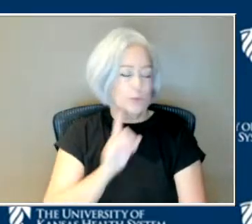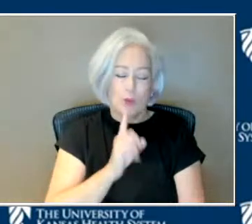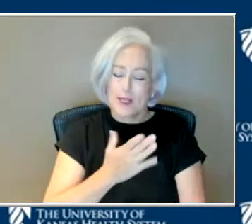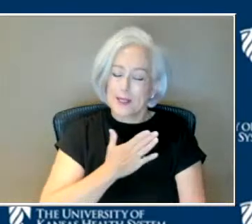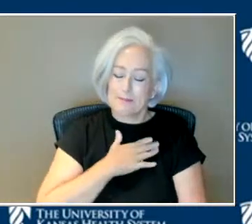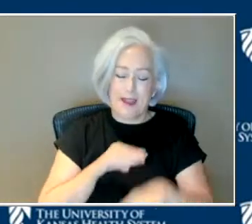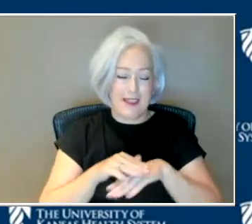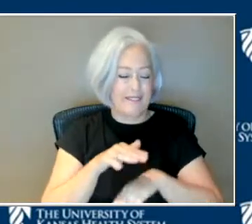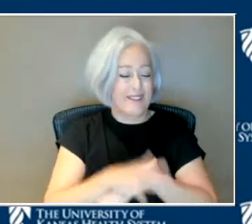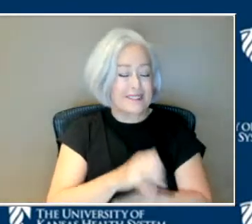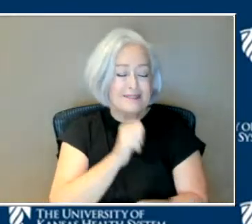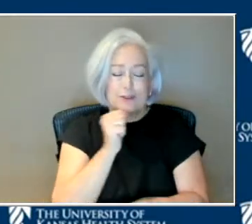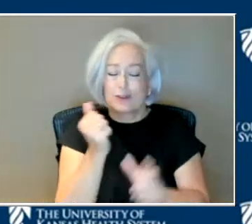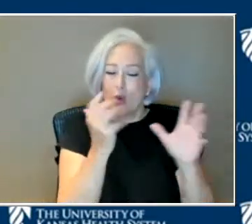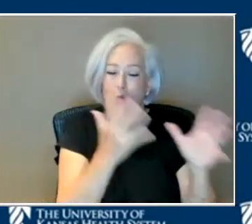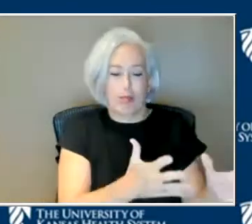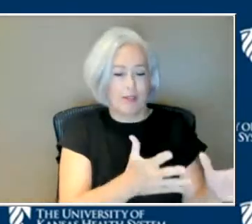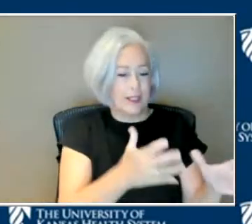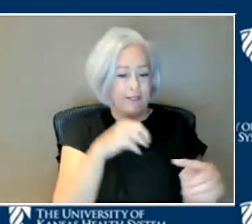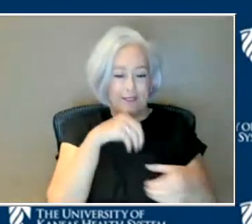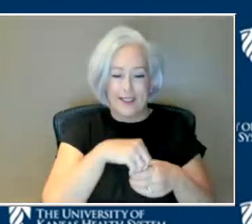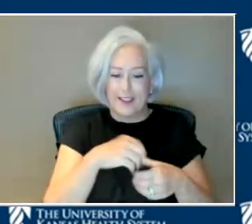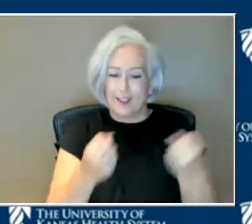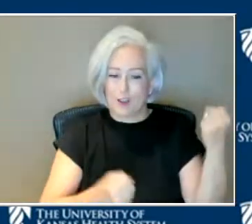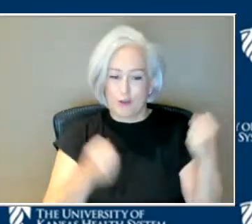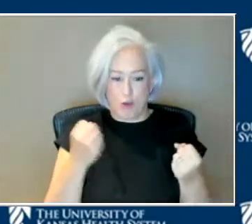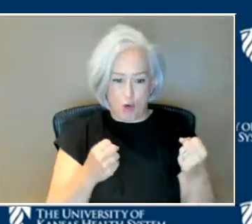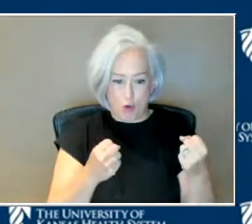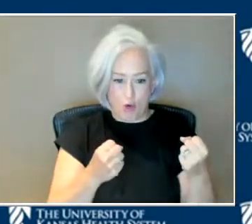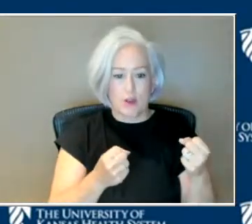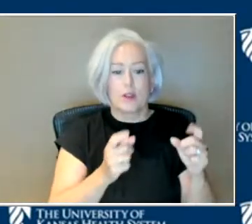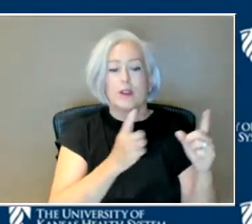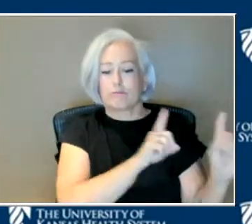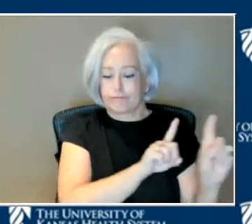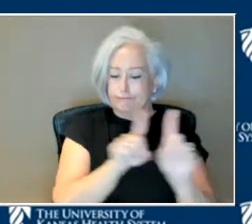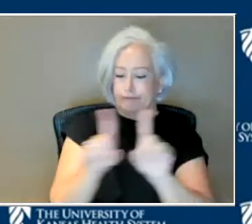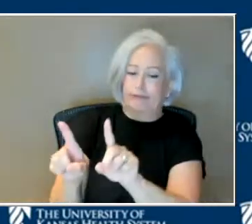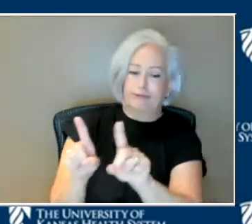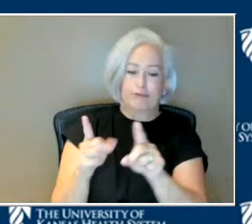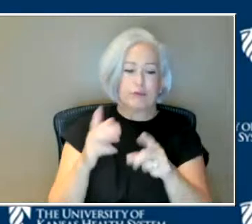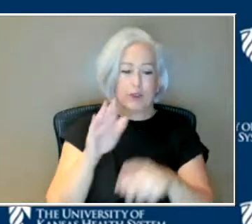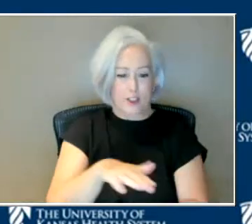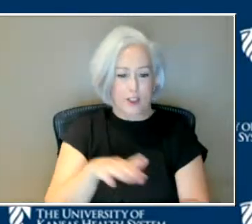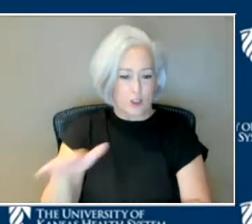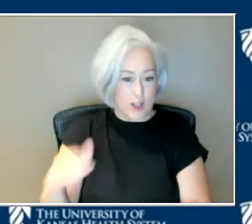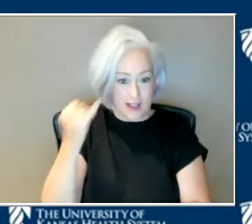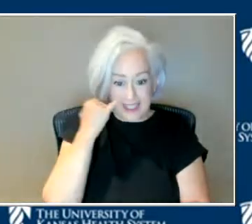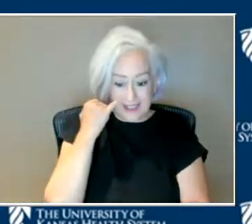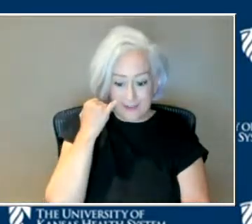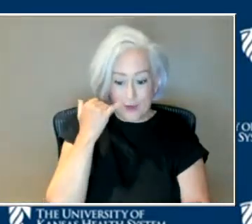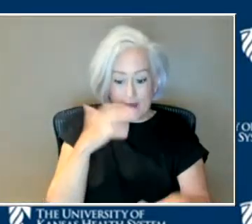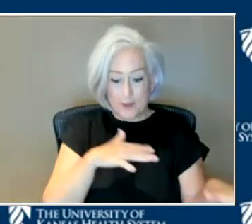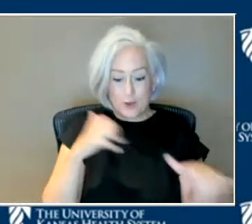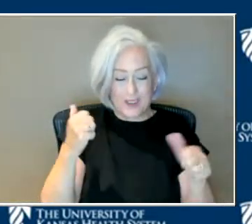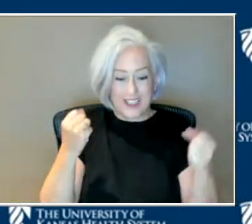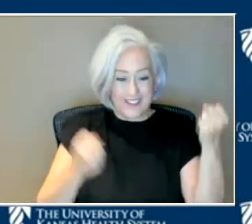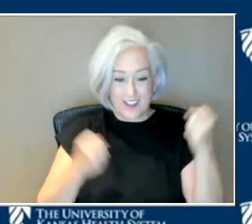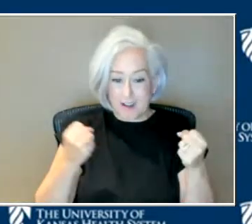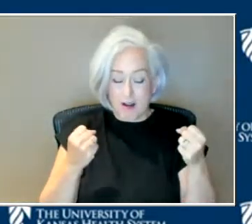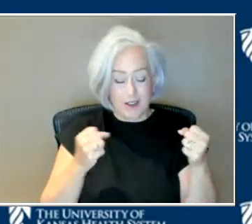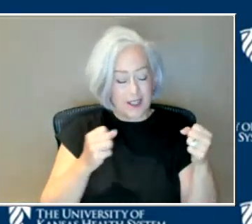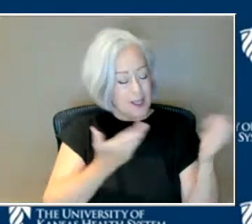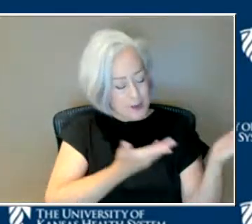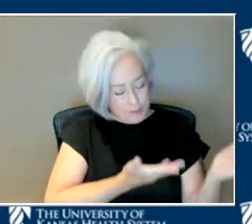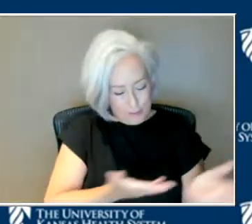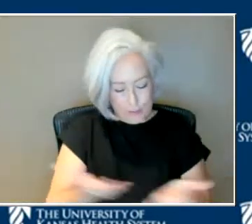don't do it. Take your child with you. If you have to get out of the car and do something, just take them with you. There's